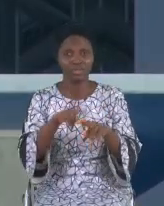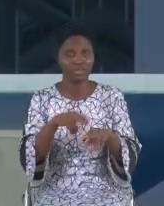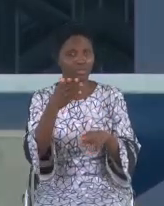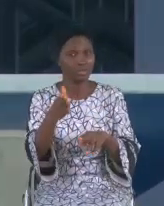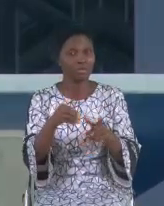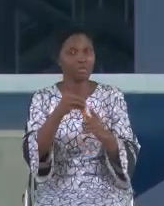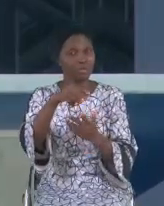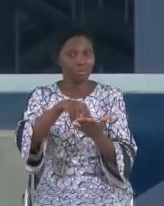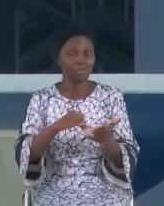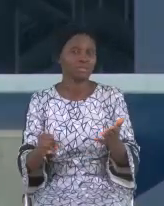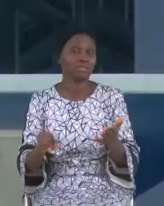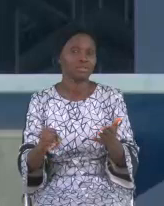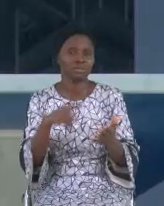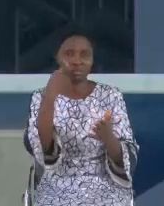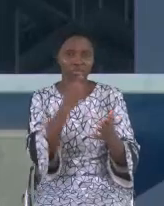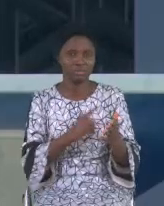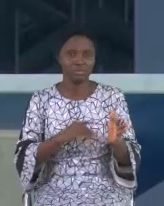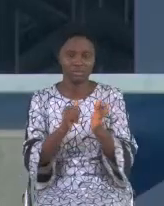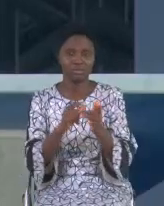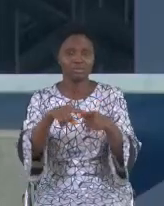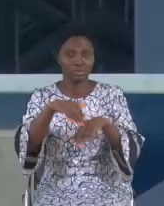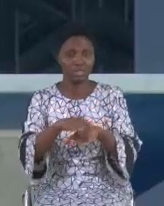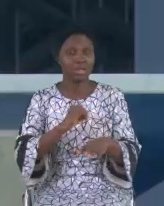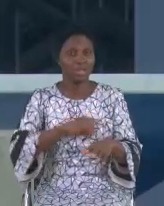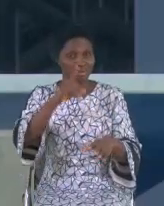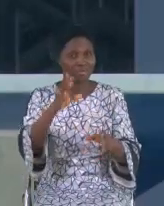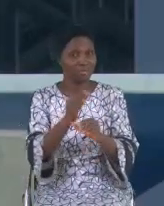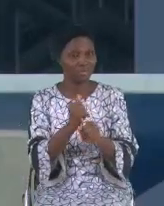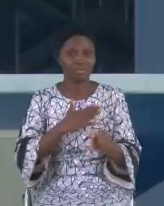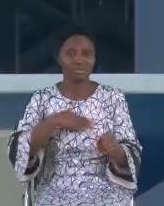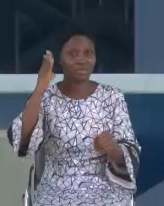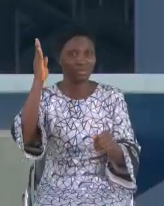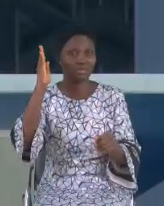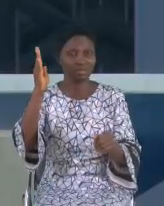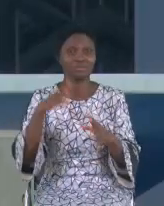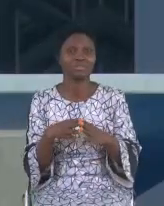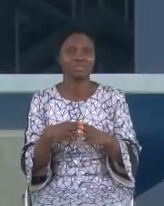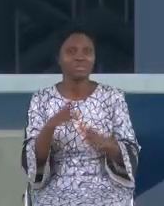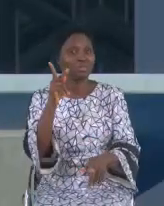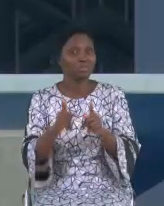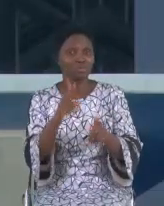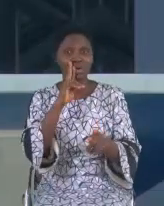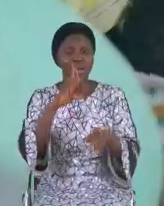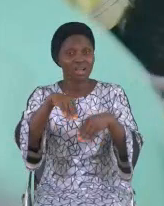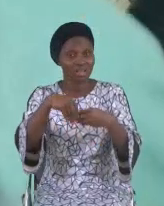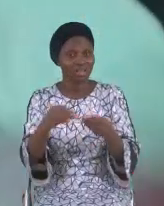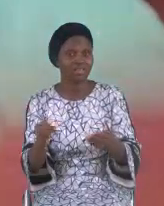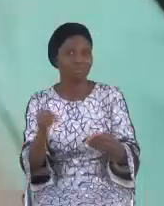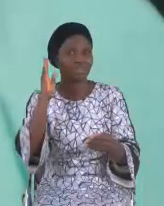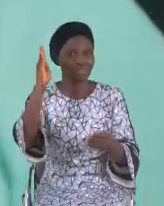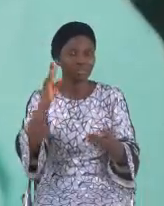must give my testimony. People have been giving testimonies. Tonight is your own turn. You are